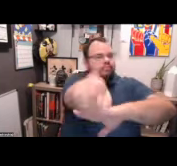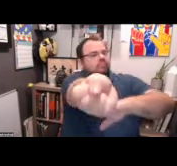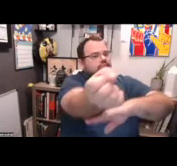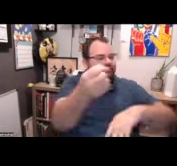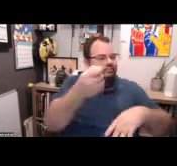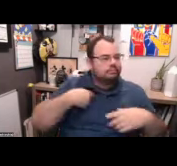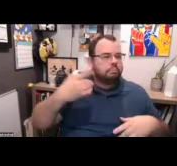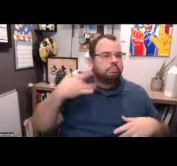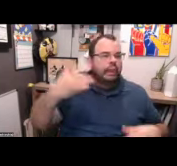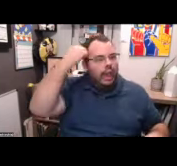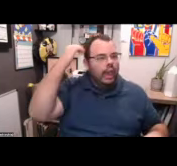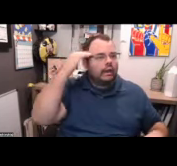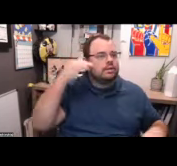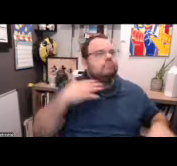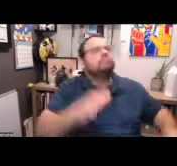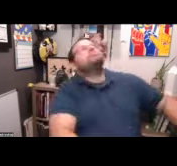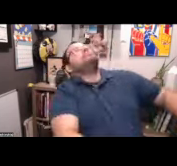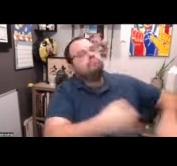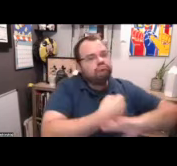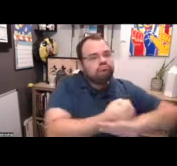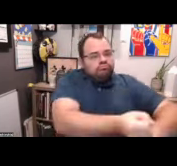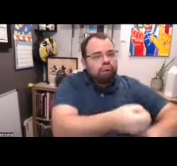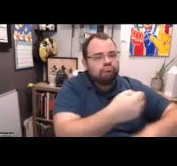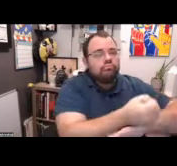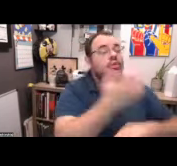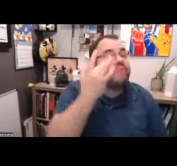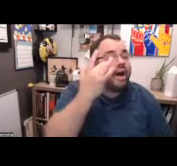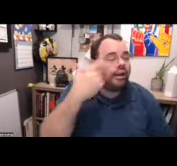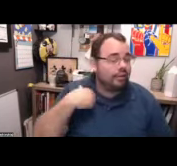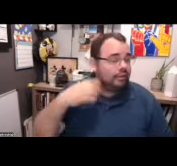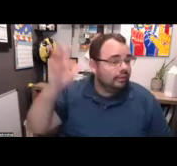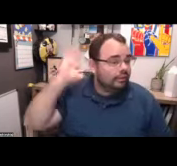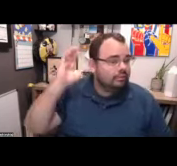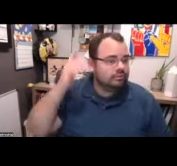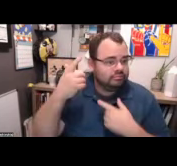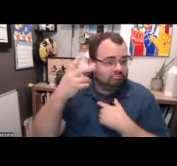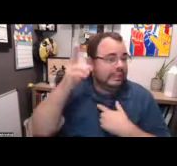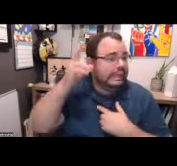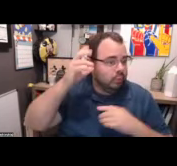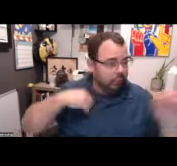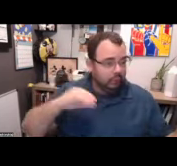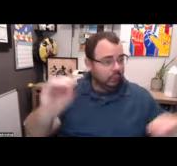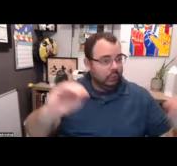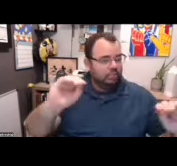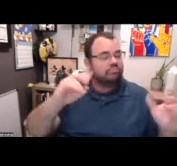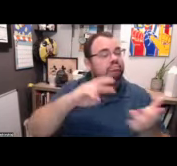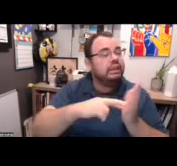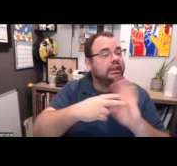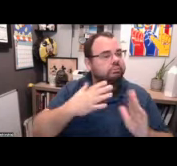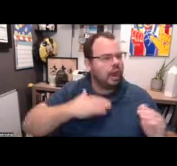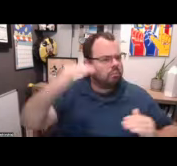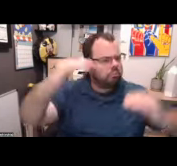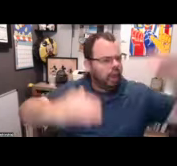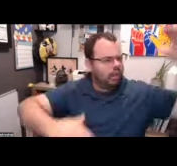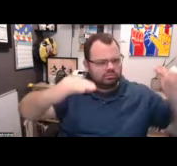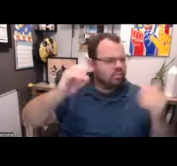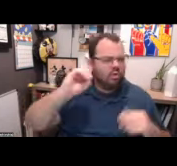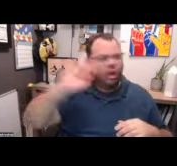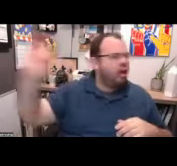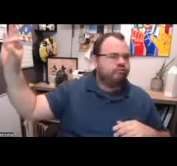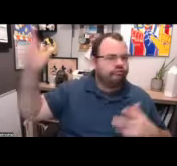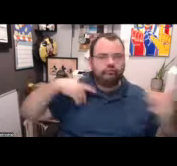My head was all the way back. I would extend my head all the way back. And the reason why was I didn't hear